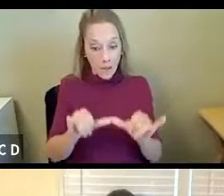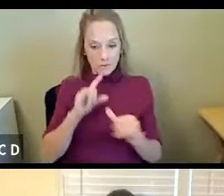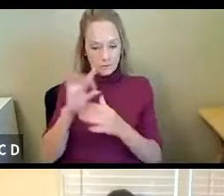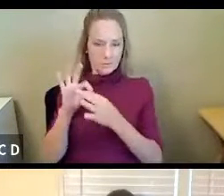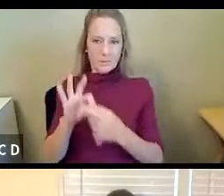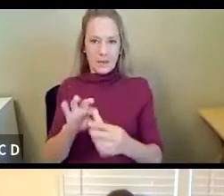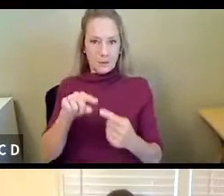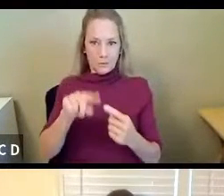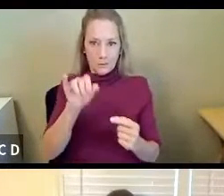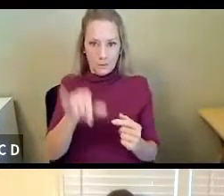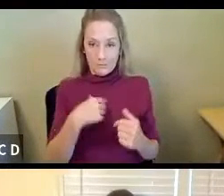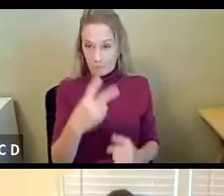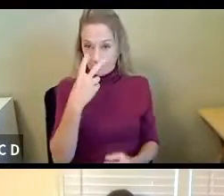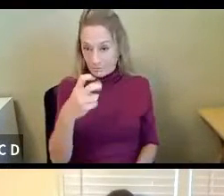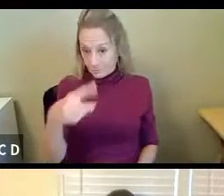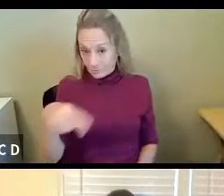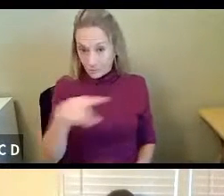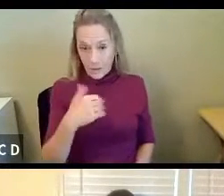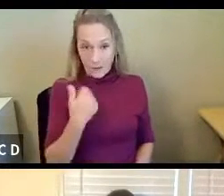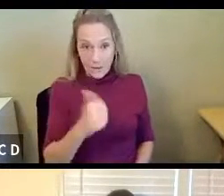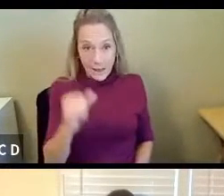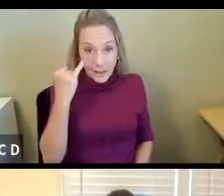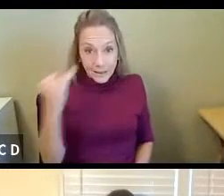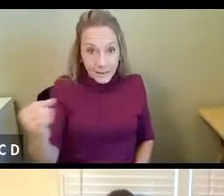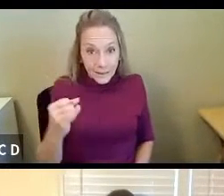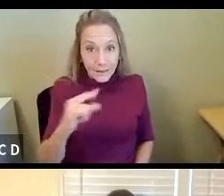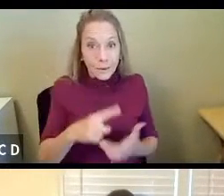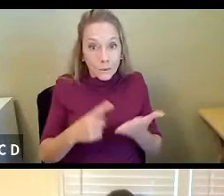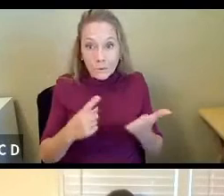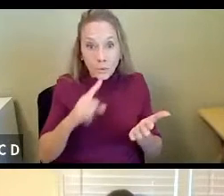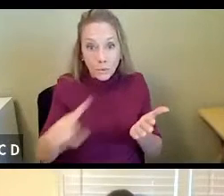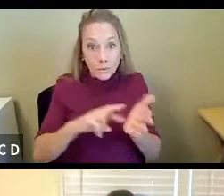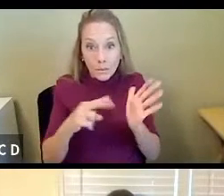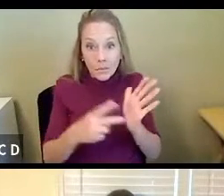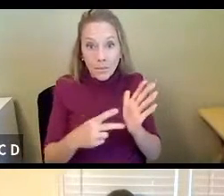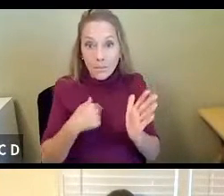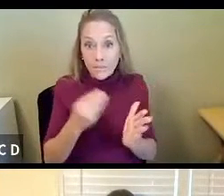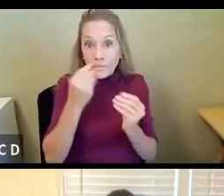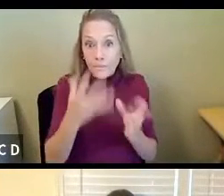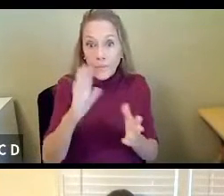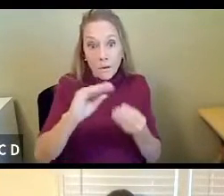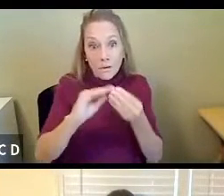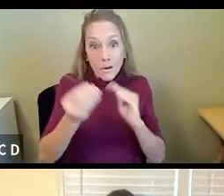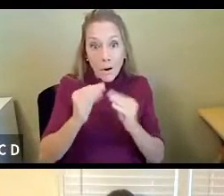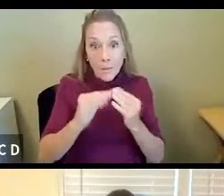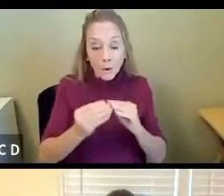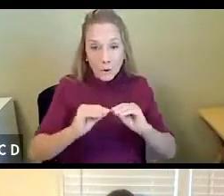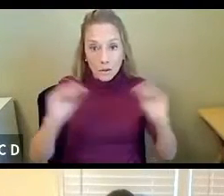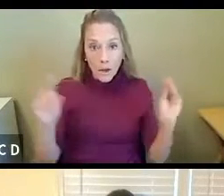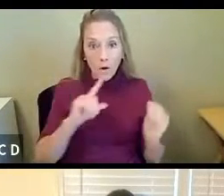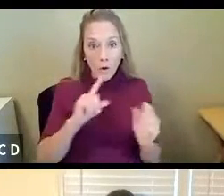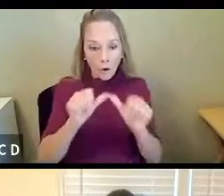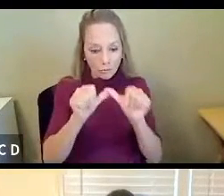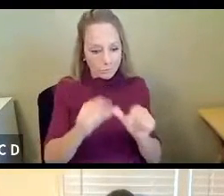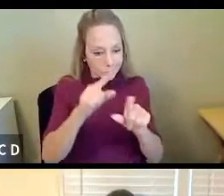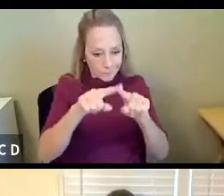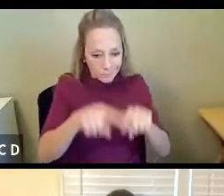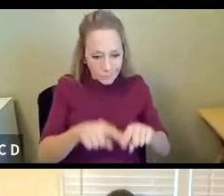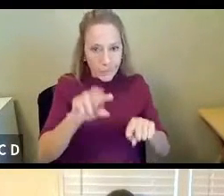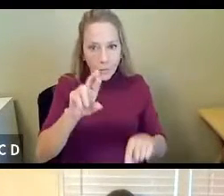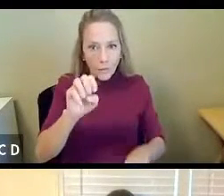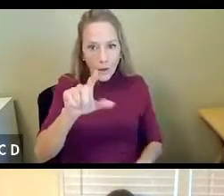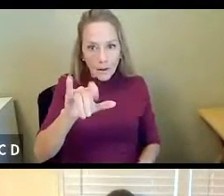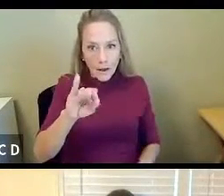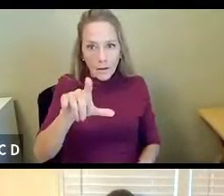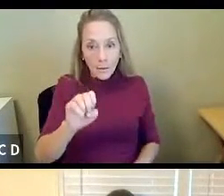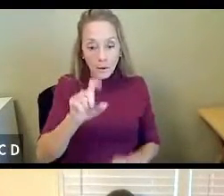this, yet I doubt many of you have any idea what it is. I will tell you that none of your numbers are reliable, none of them. The tests do not